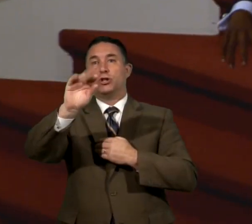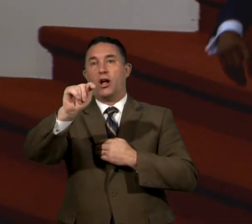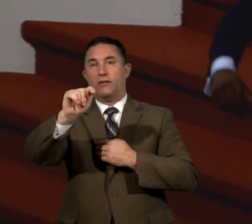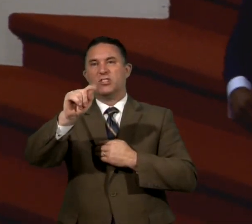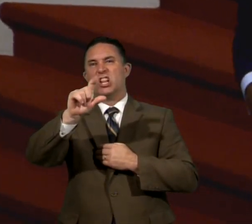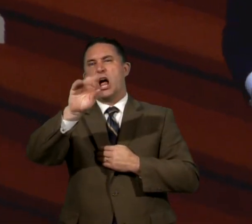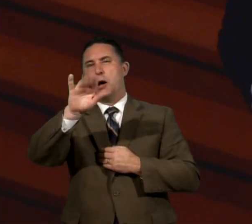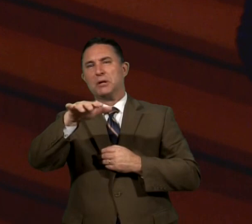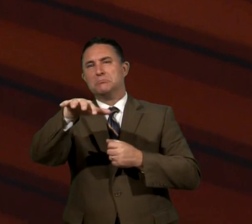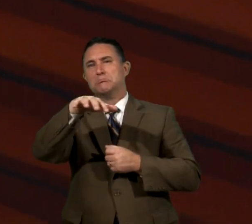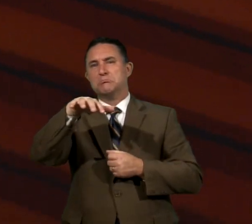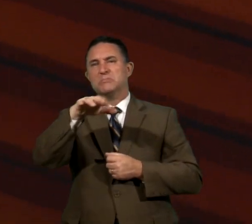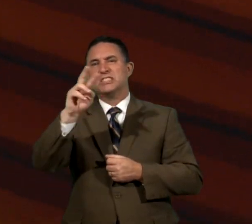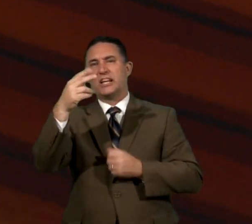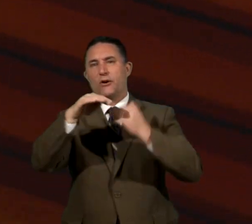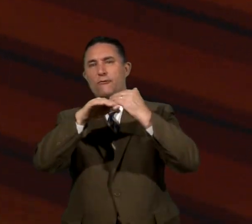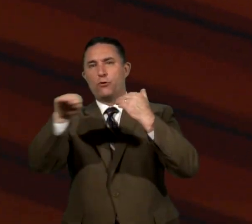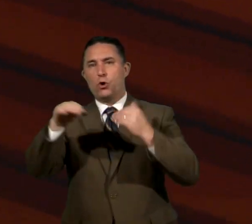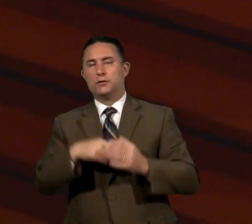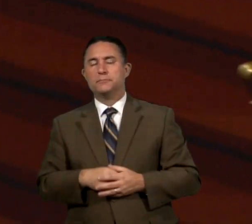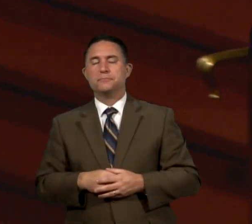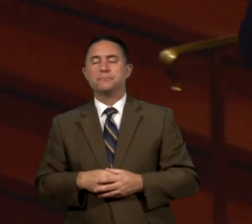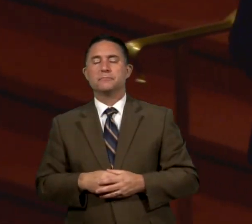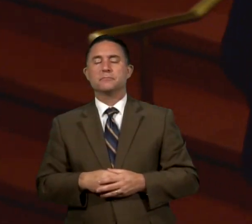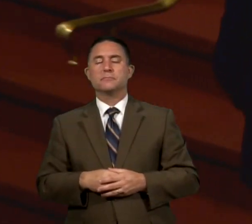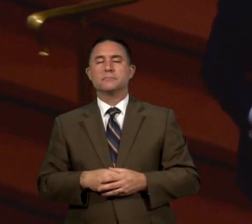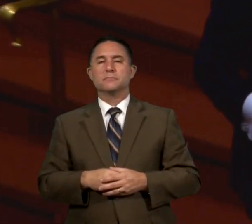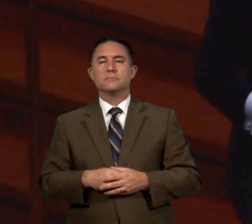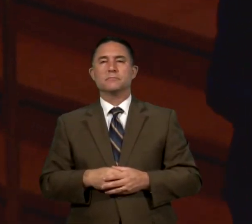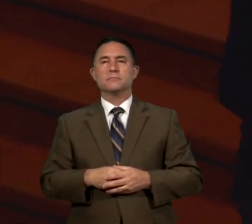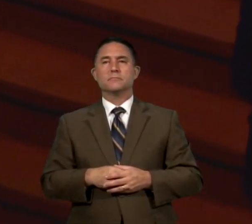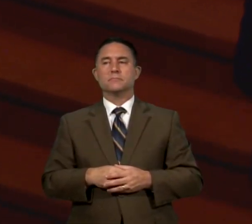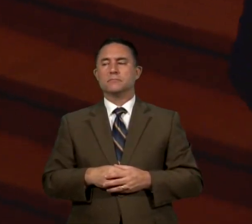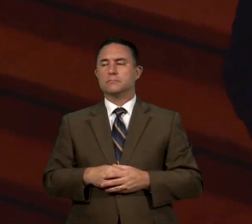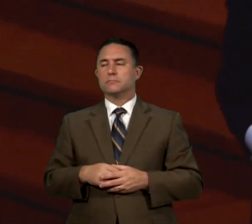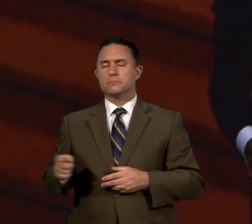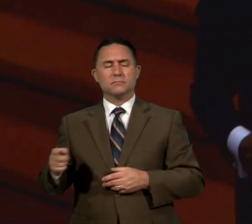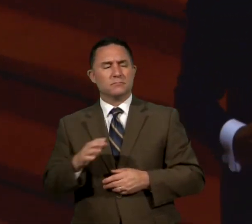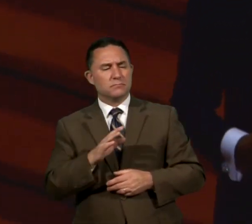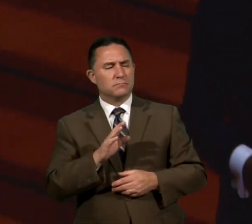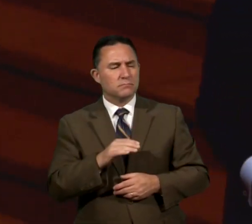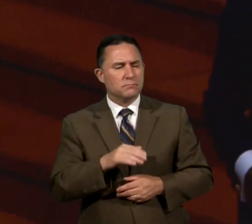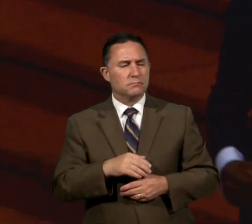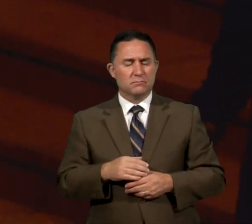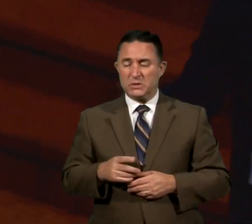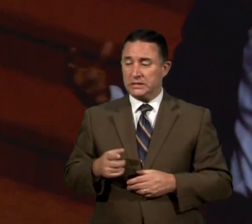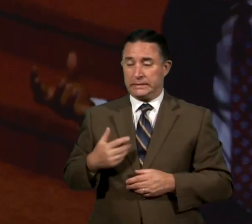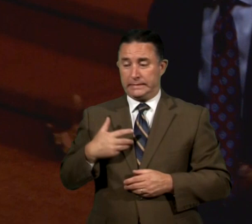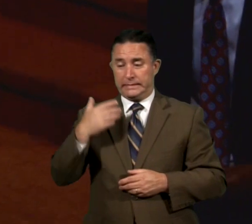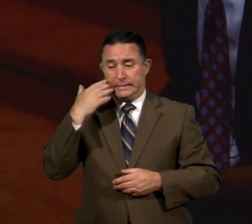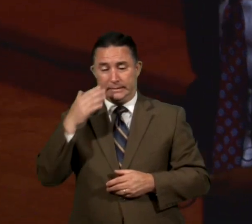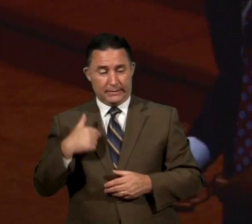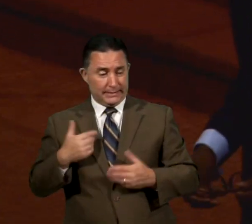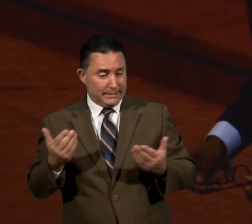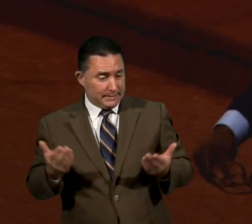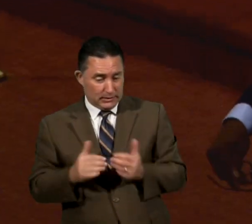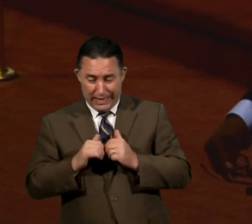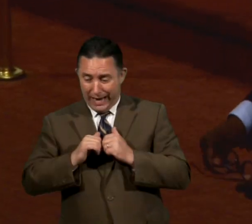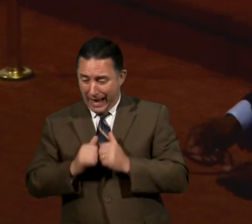lobby area there. And he says, man, I don't know how I got